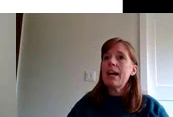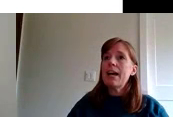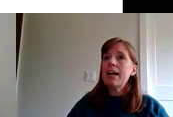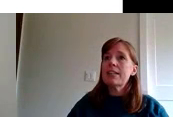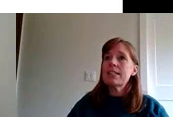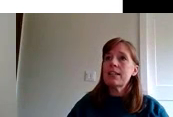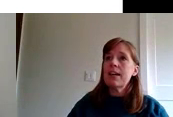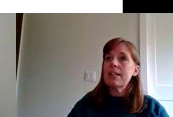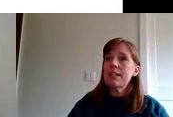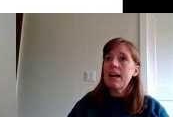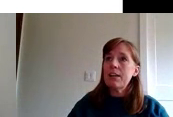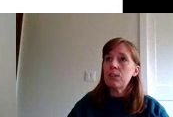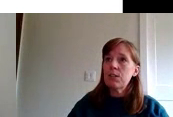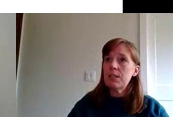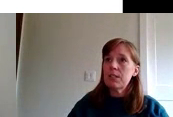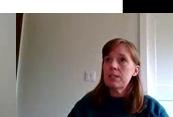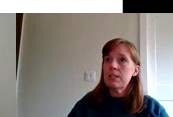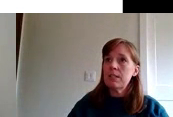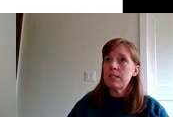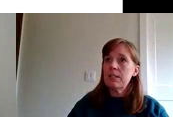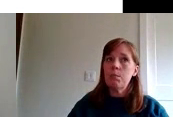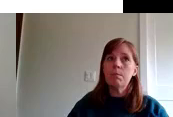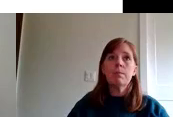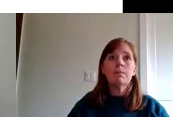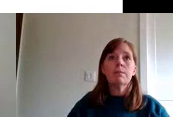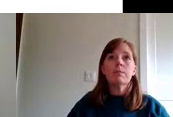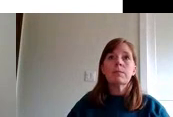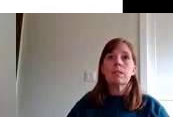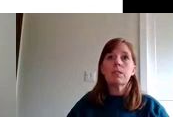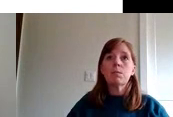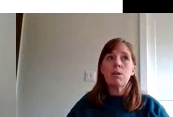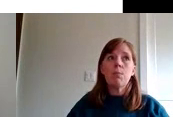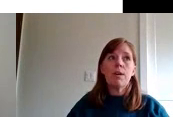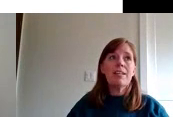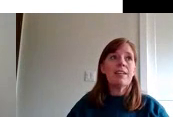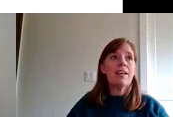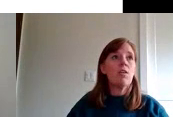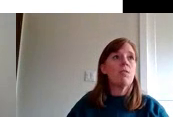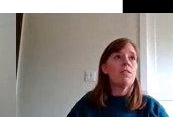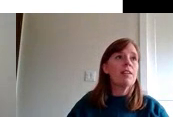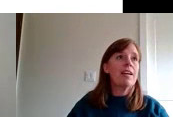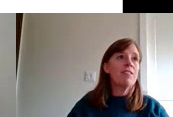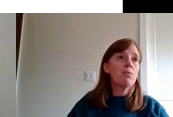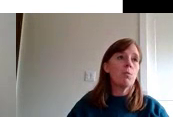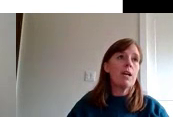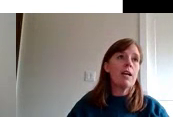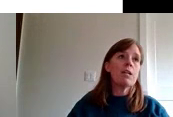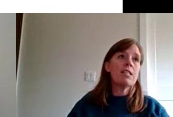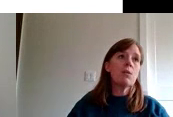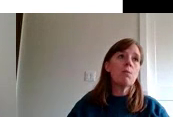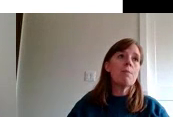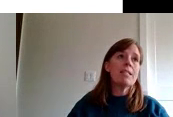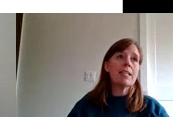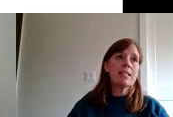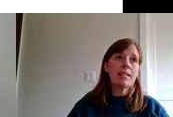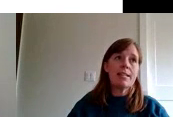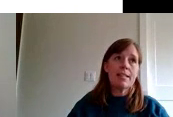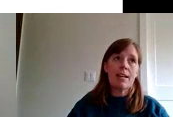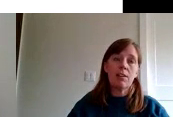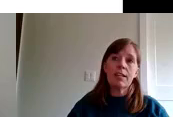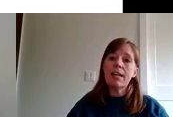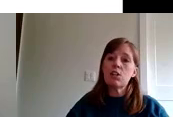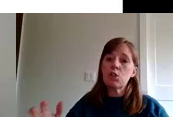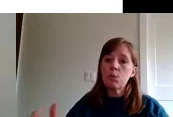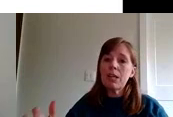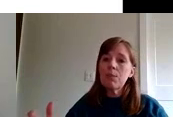title, and then we need to add a slide title to this PowerPoint. And over on the left, we see we're missing a